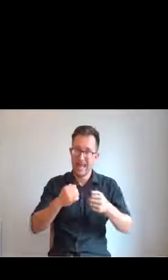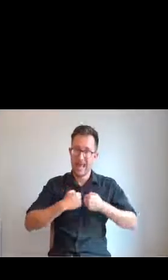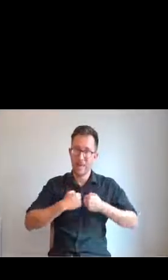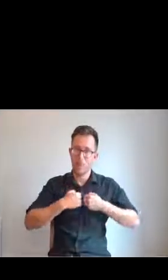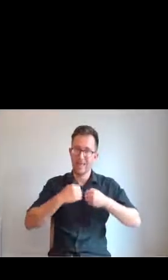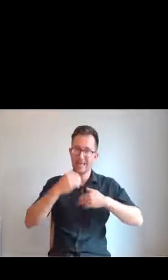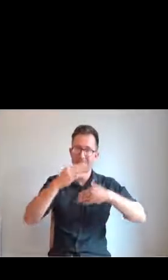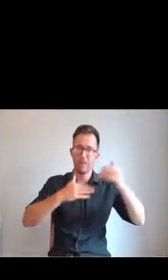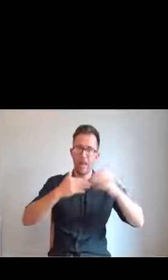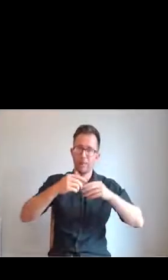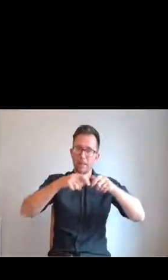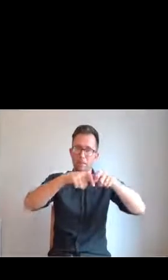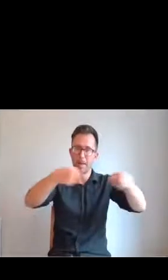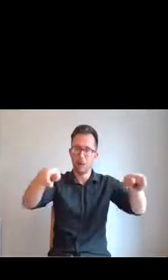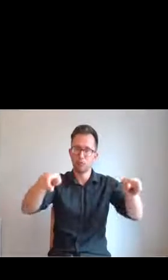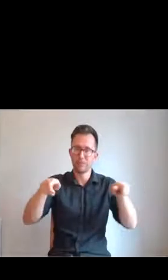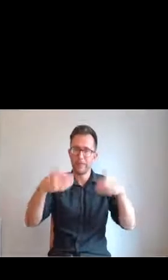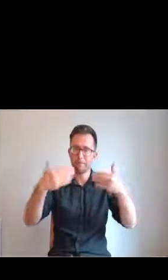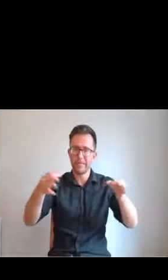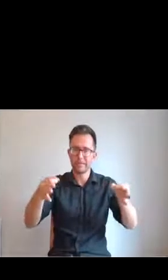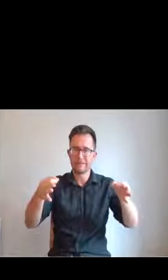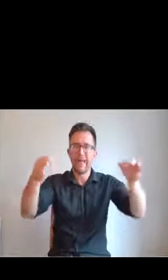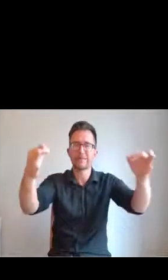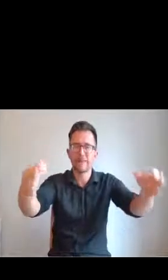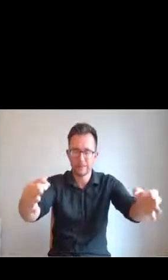in this area.